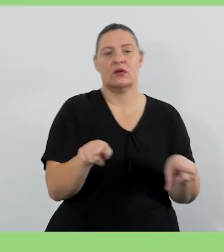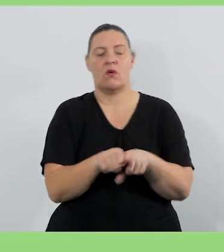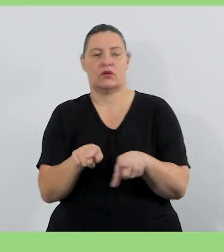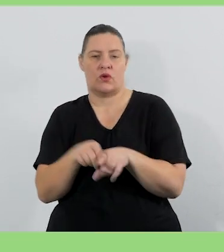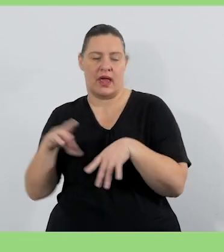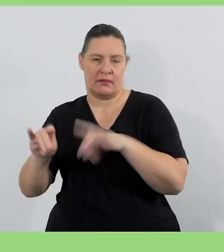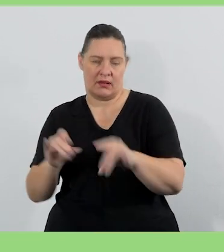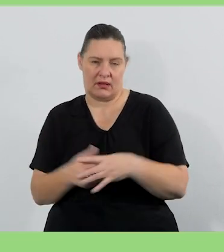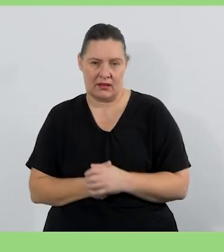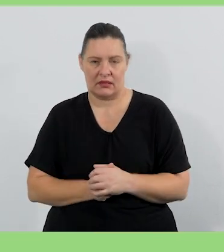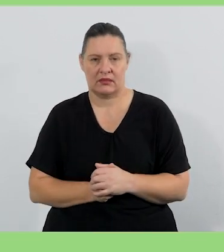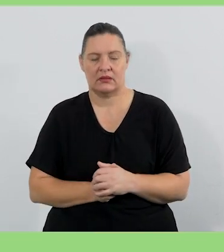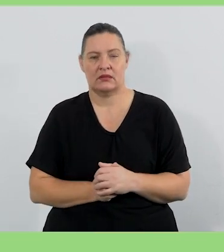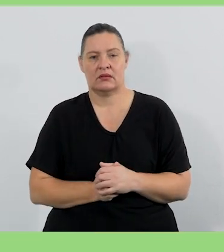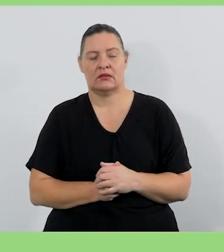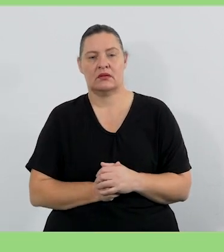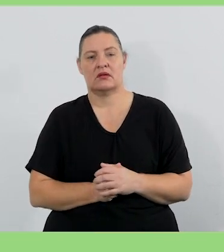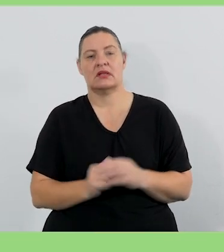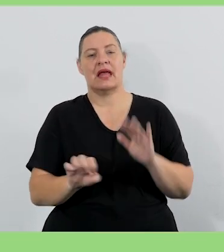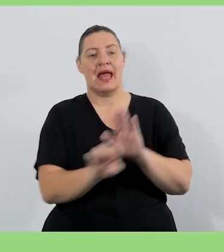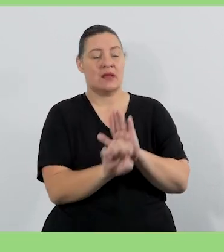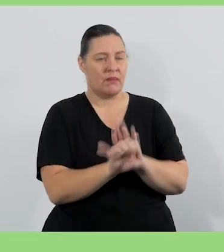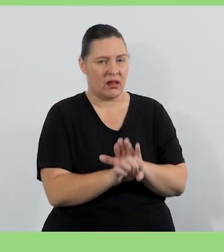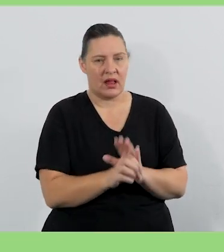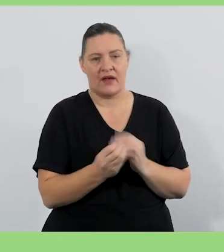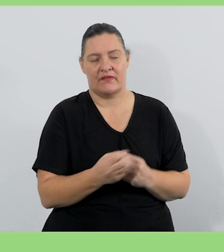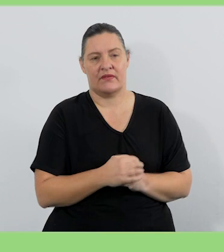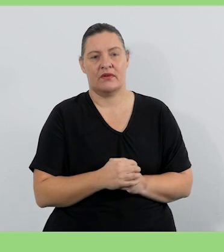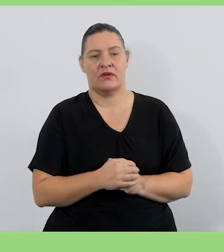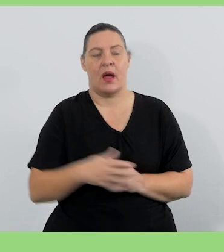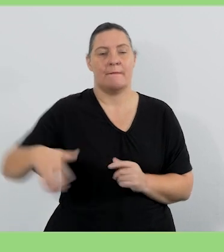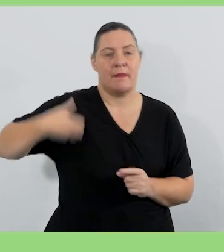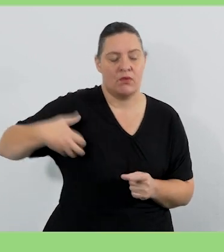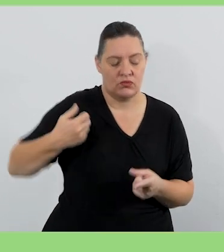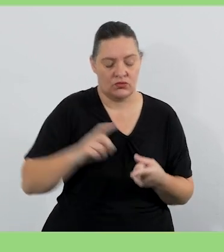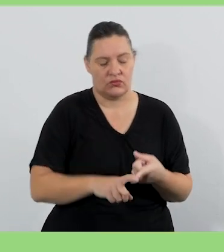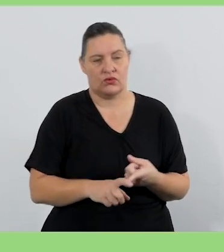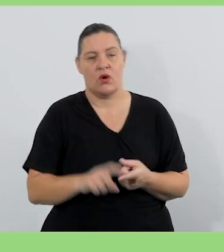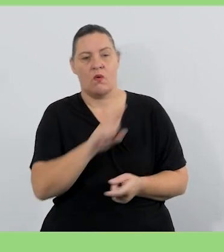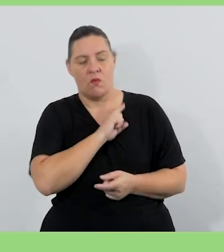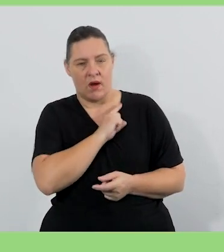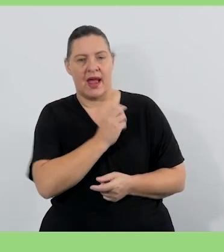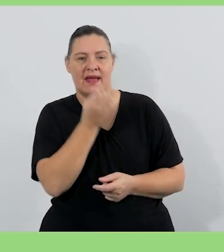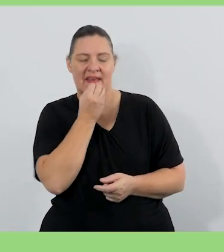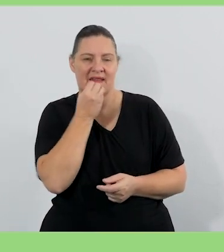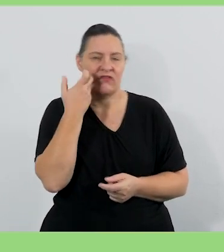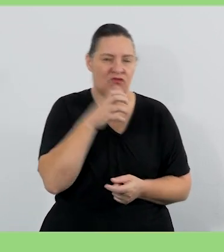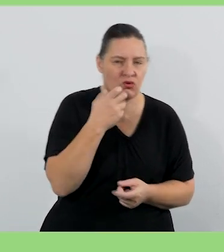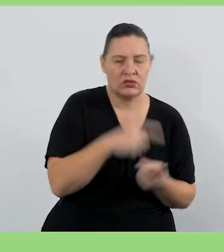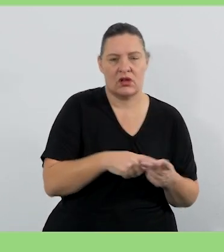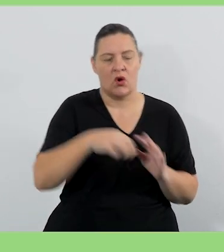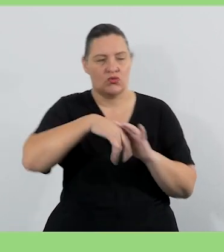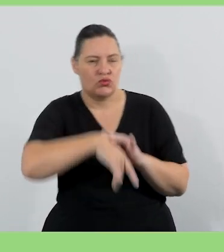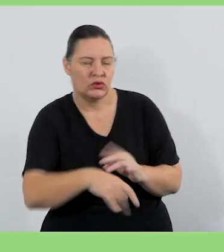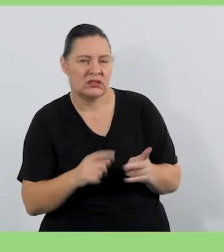and animals. So examples of omnivores, we have baboons, because they eat fruits, they eat